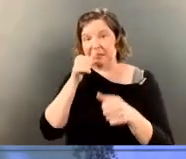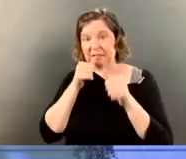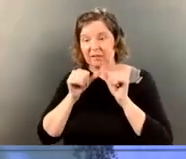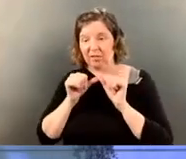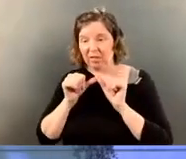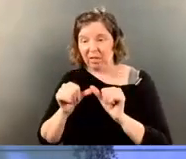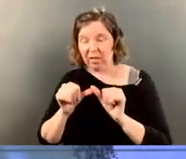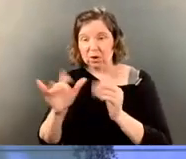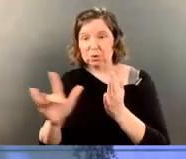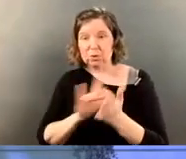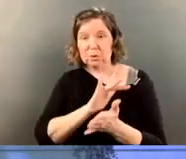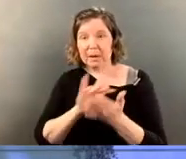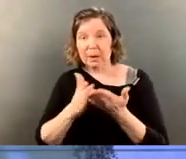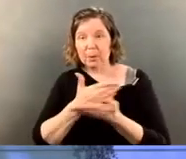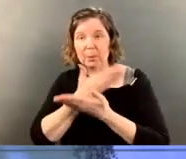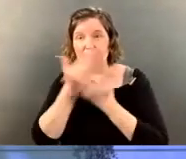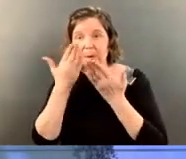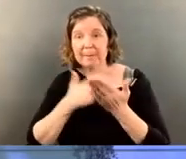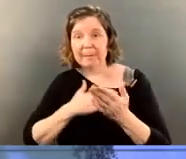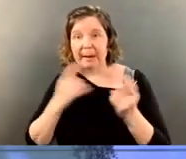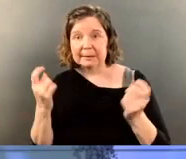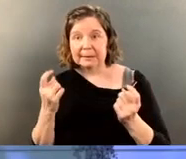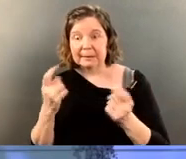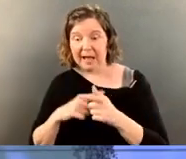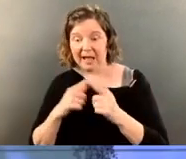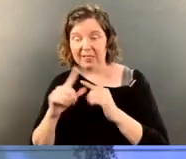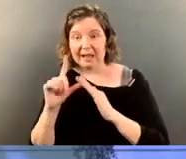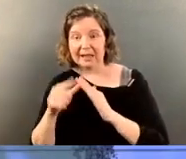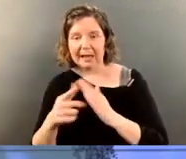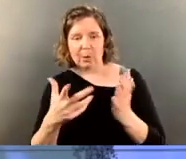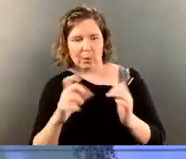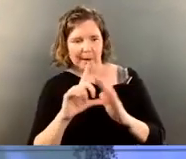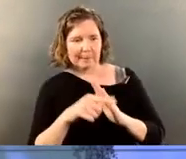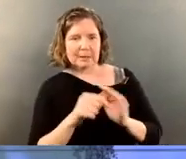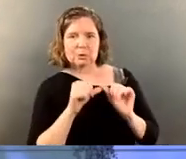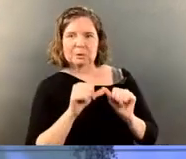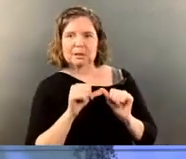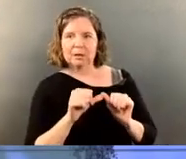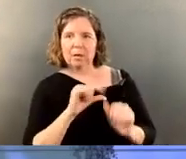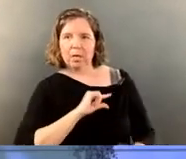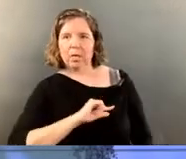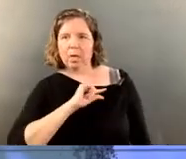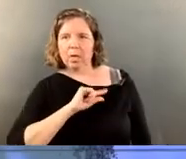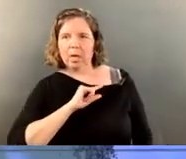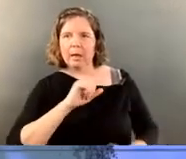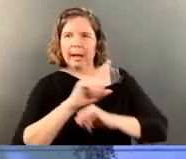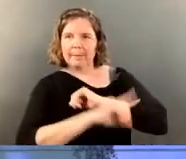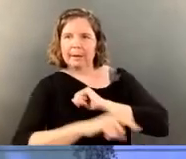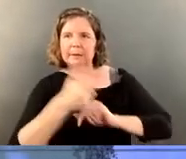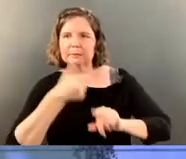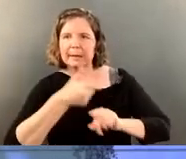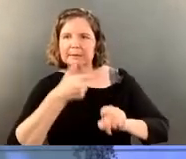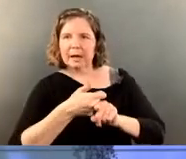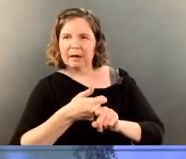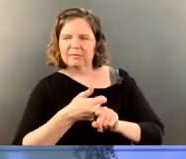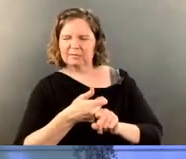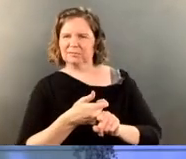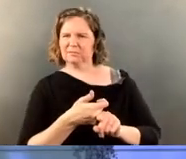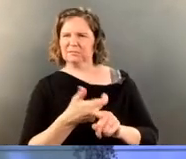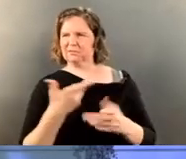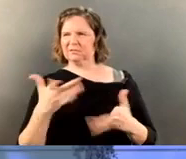all my sins and then turn around and want me to continually punish myself for those same